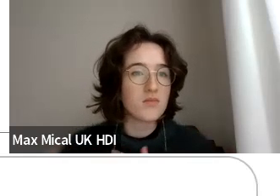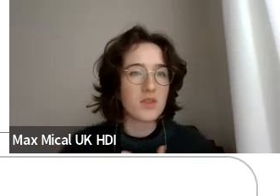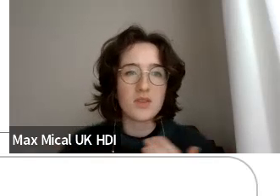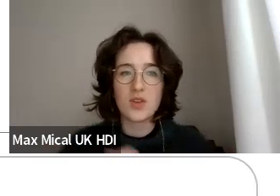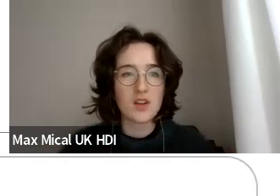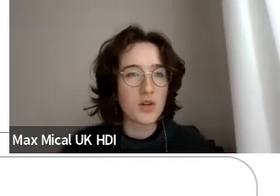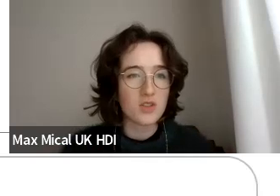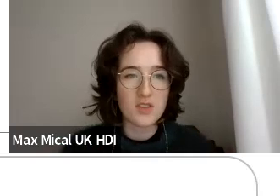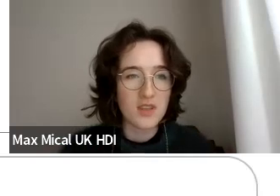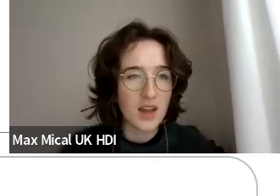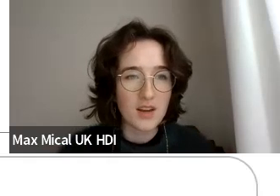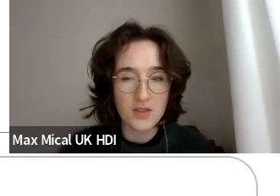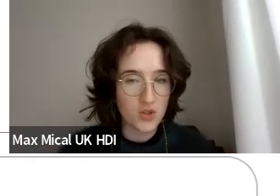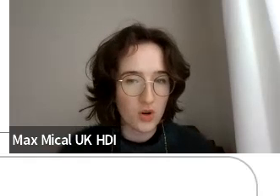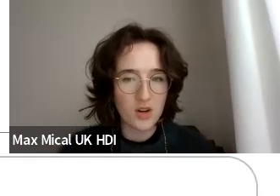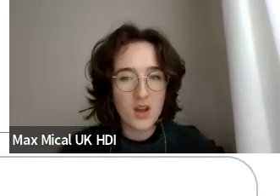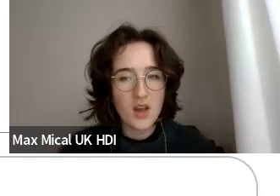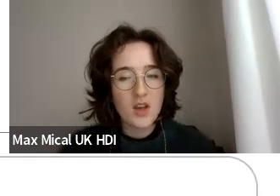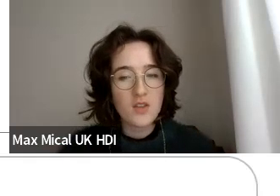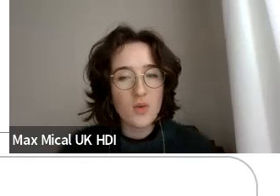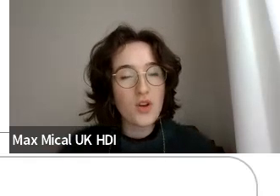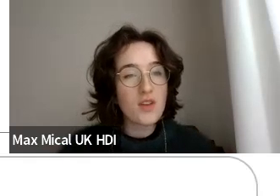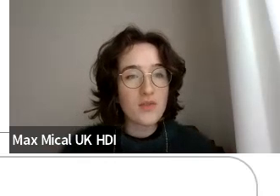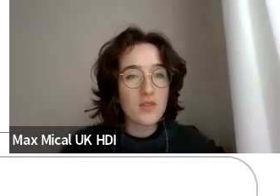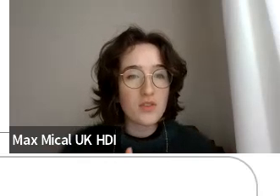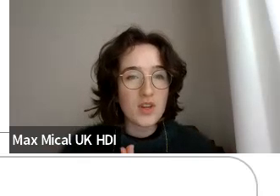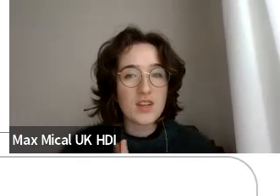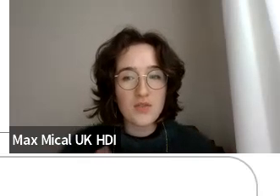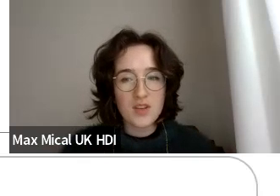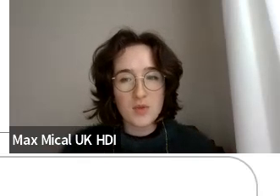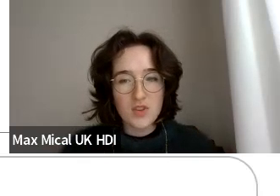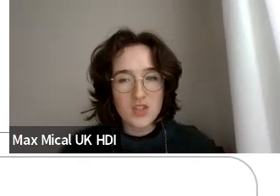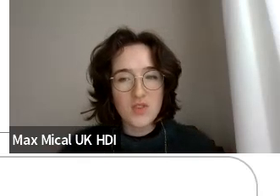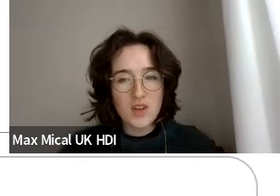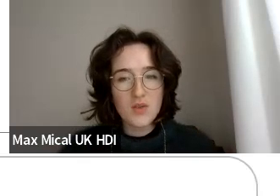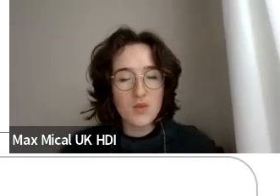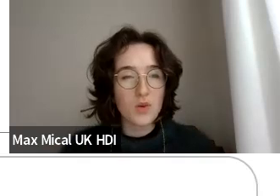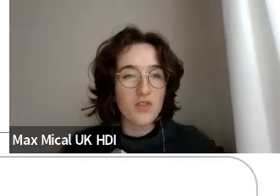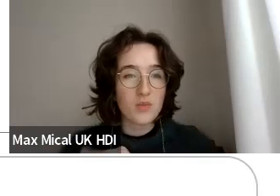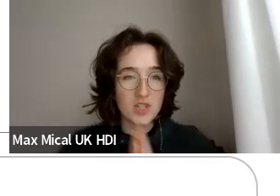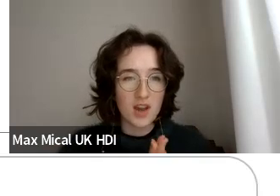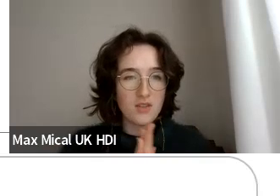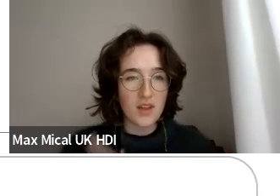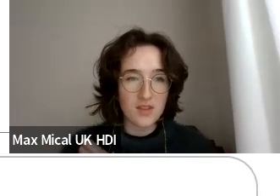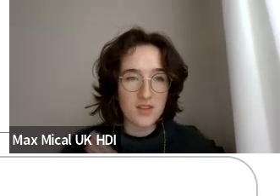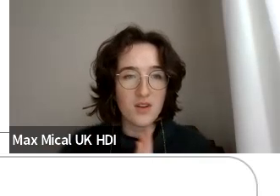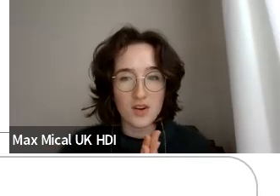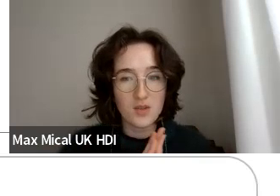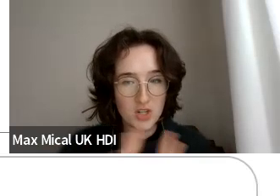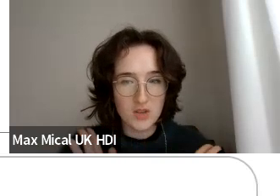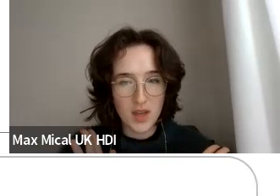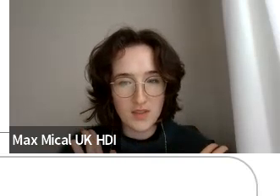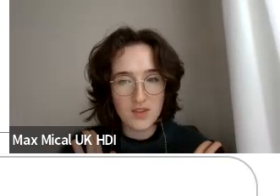know, to get a specialist assigned, even shorter. So we're going to have 3 different demonstration videos with Michelle Ellington,